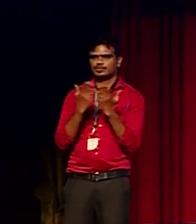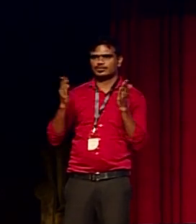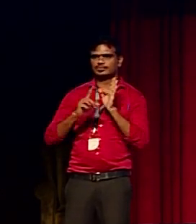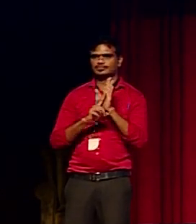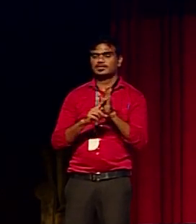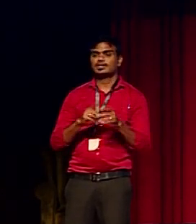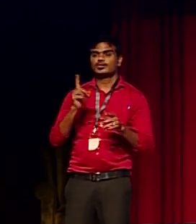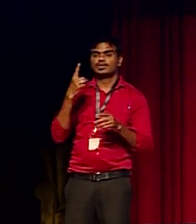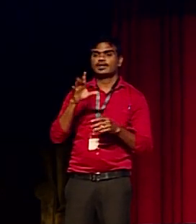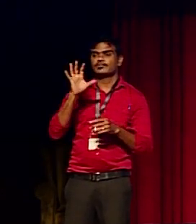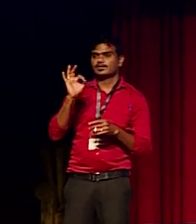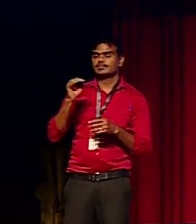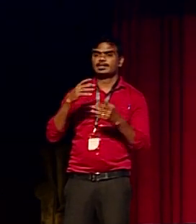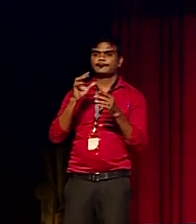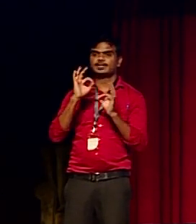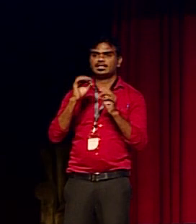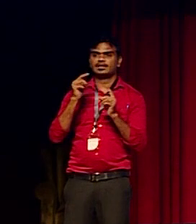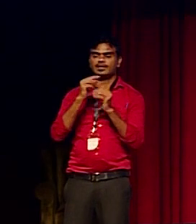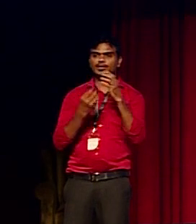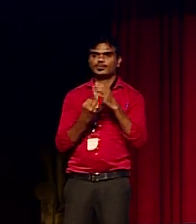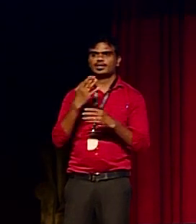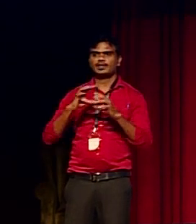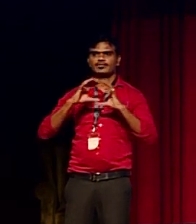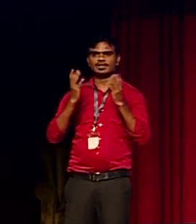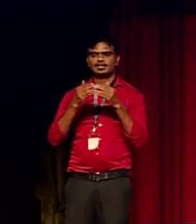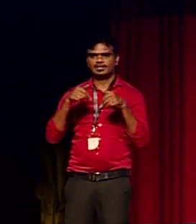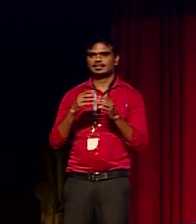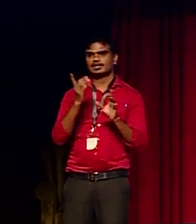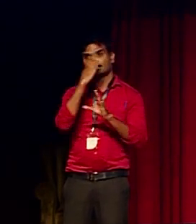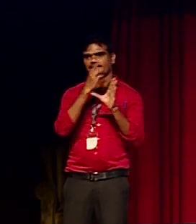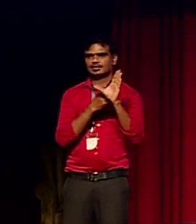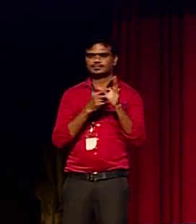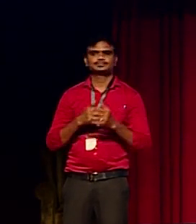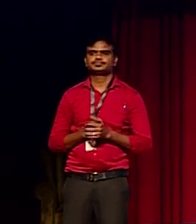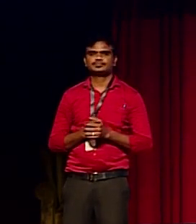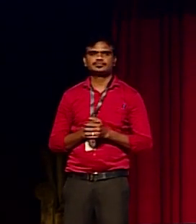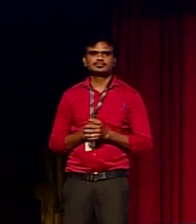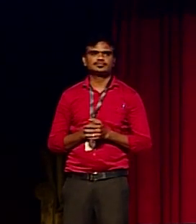of the 50 best inventions of the world for that year.